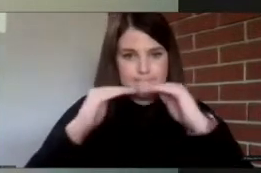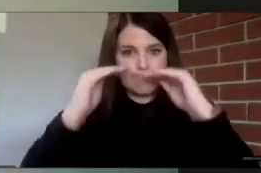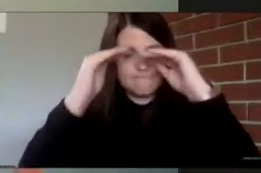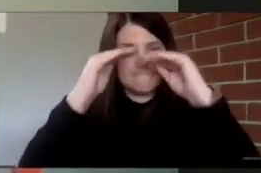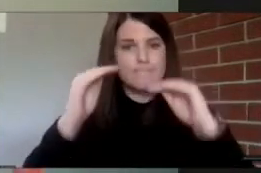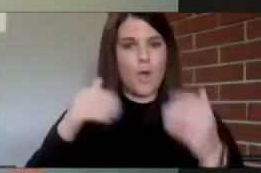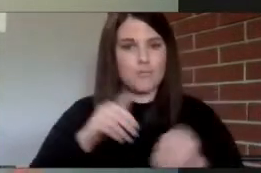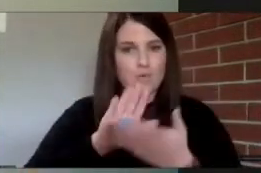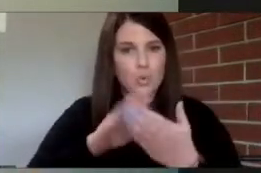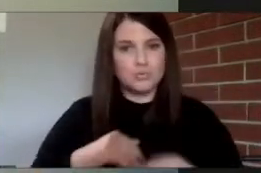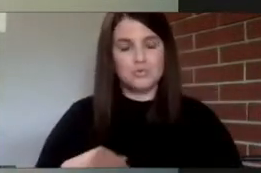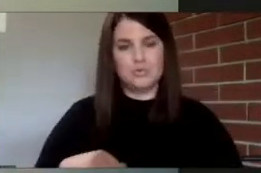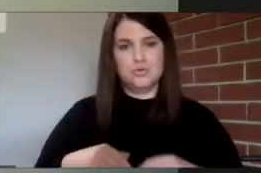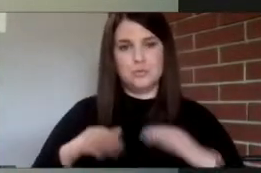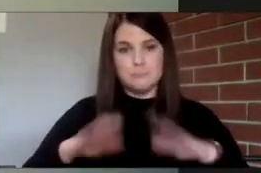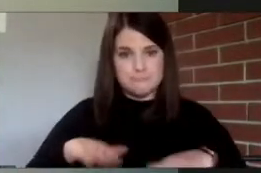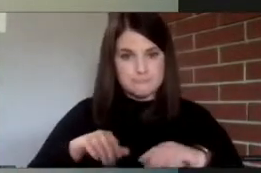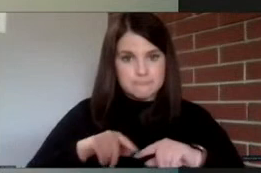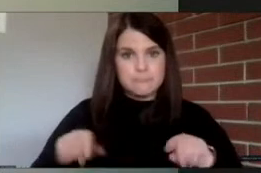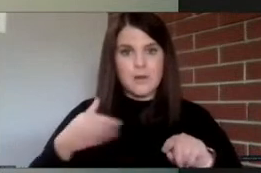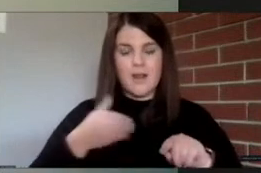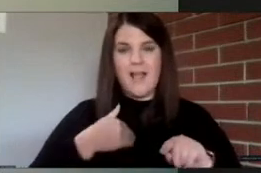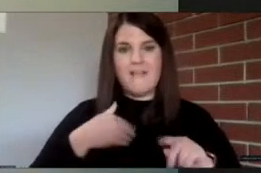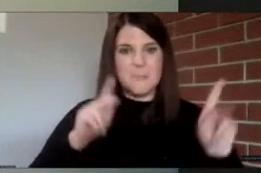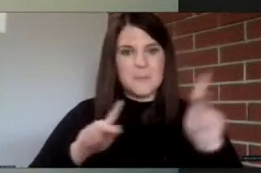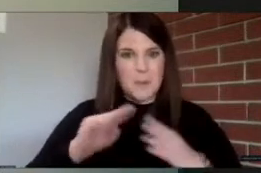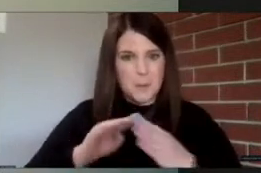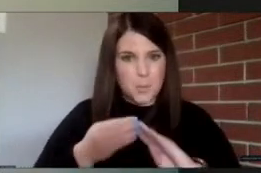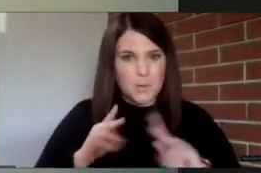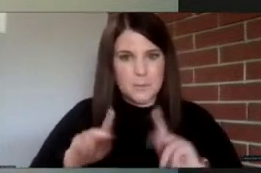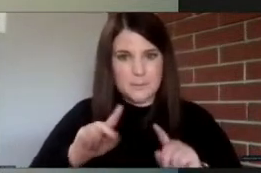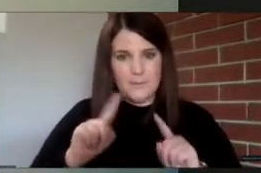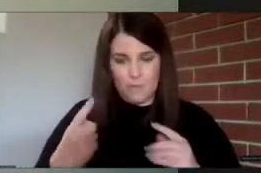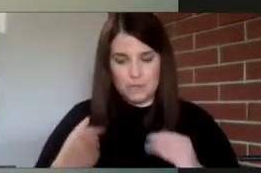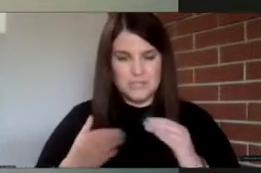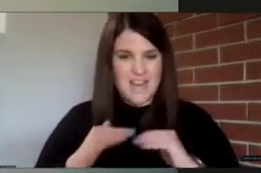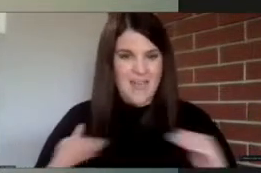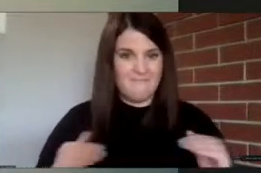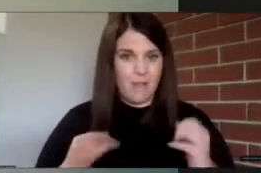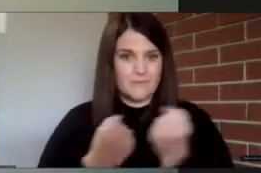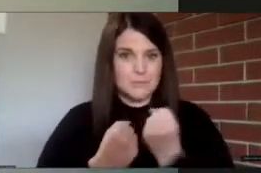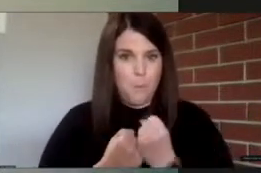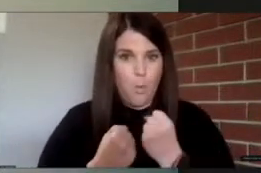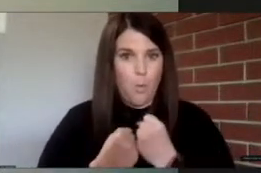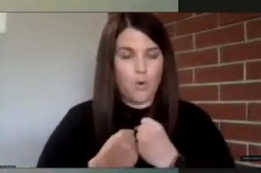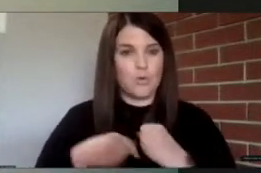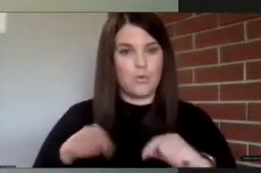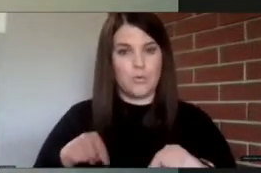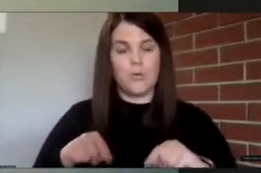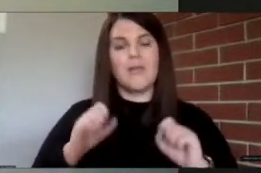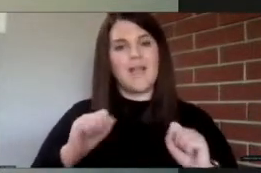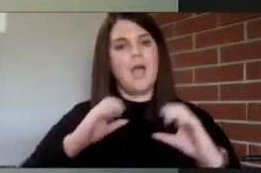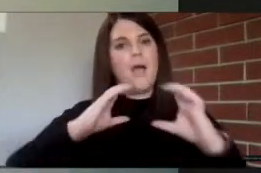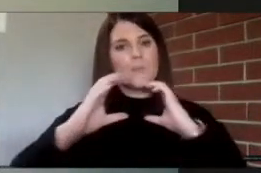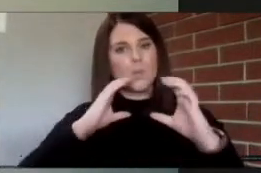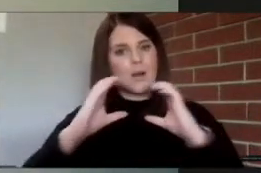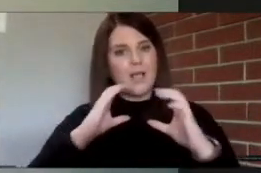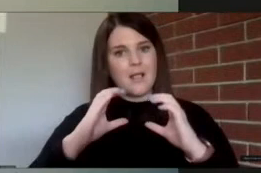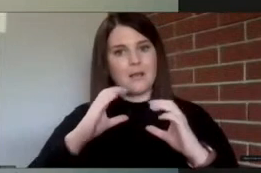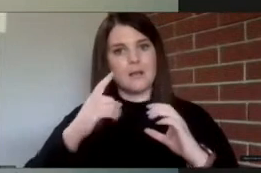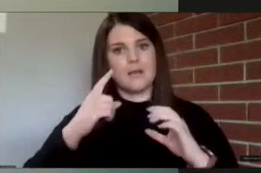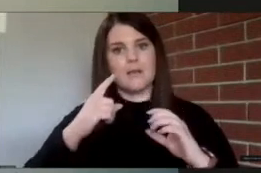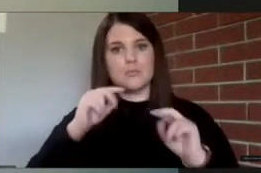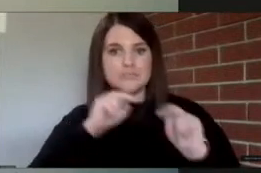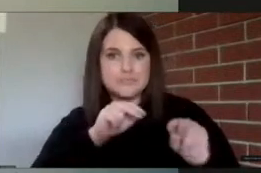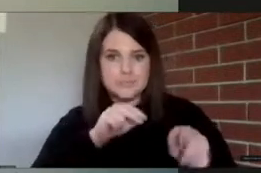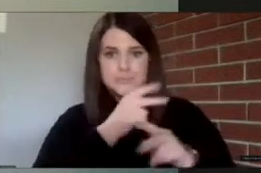lay people and peers in, doing this first level of support and being able to be in communication for supervision